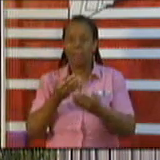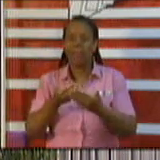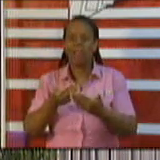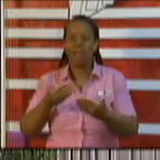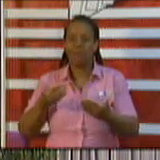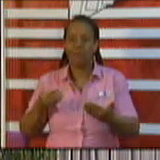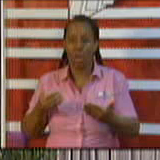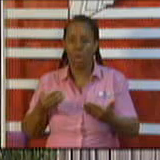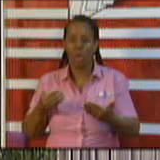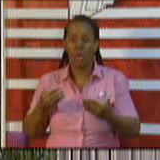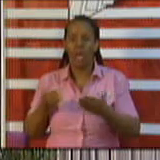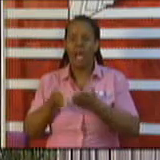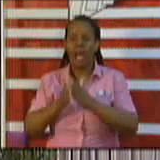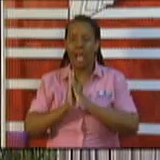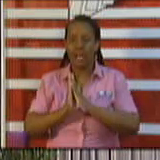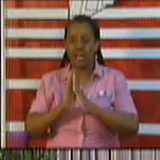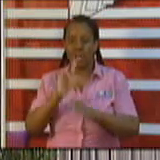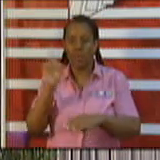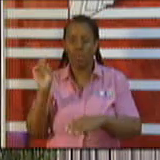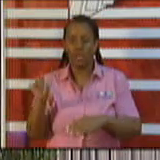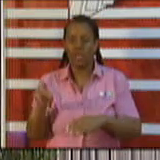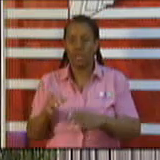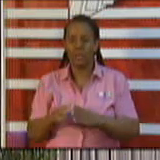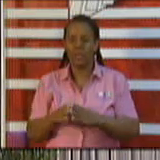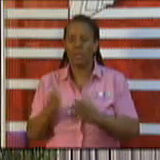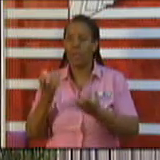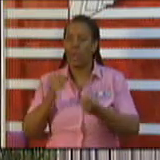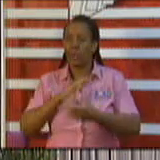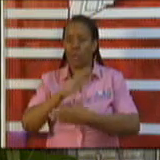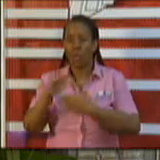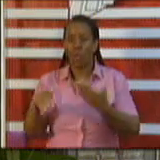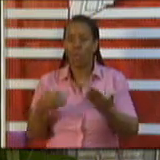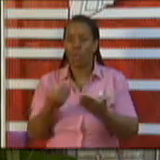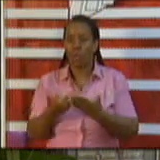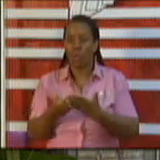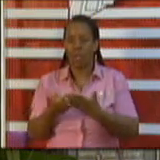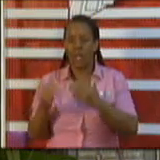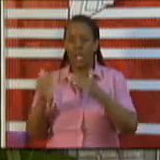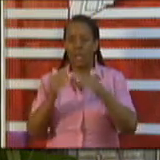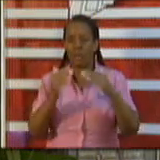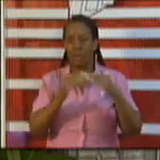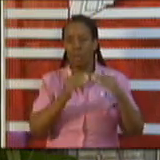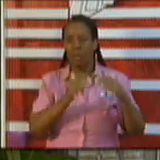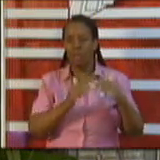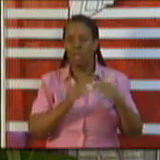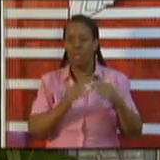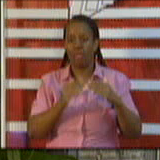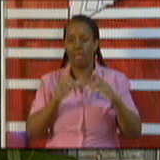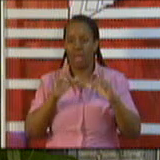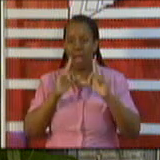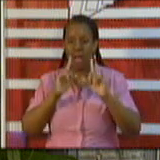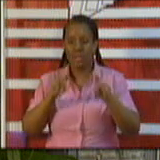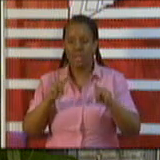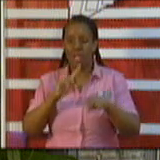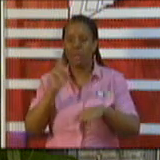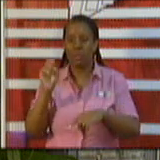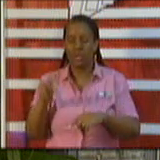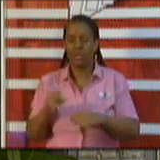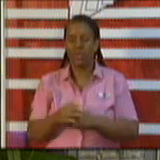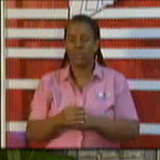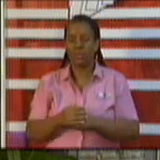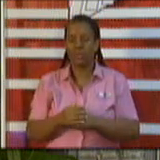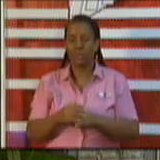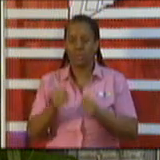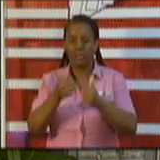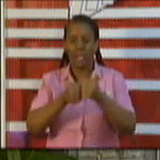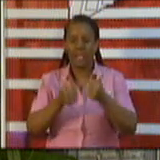to give as many of you an opportunity to pose questions to us but that means in our limited time we will have to give each media house a chance to get a maximum of